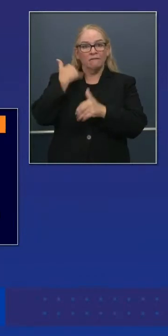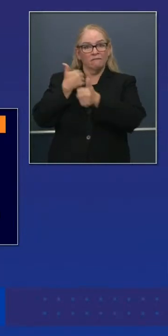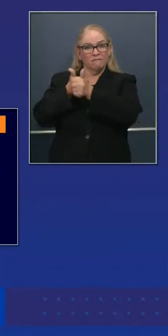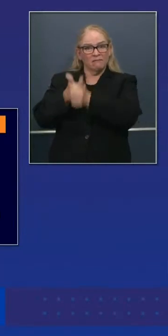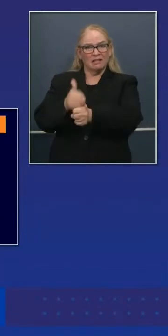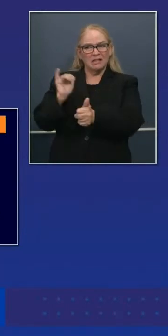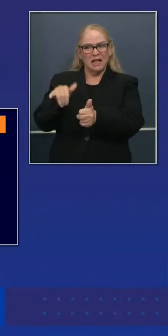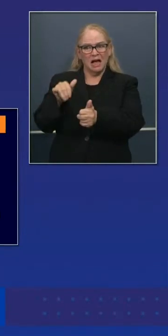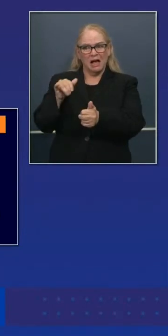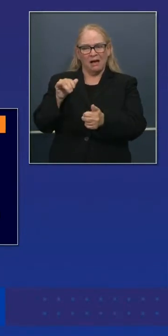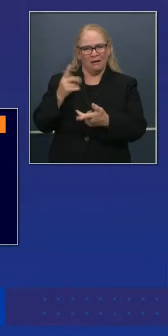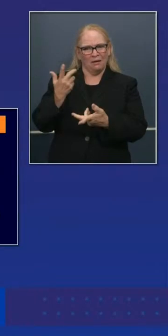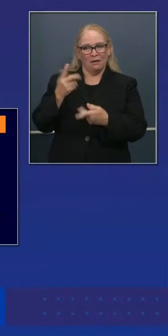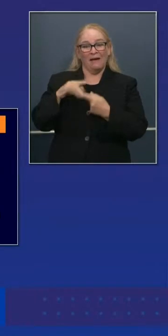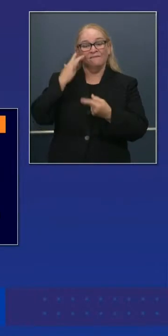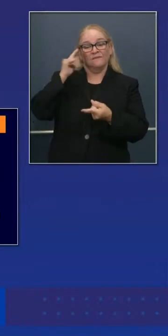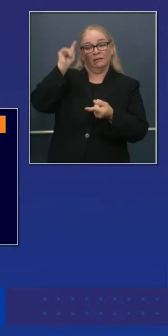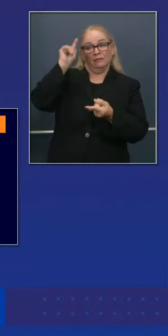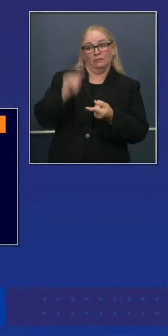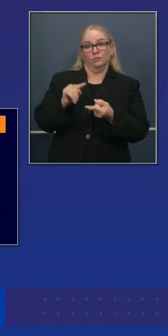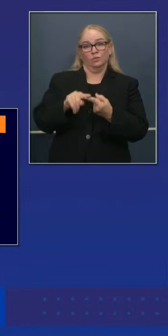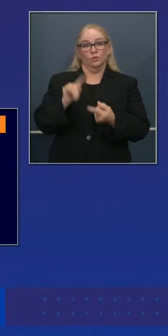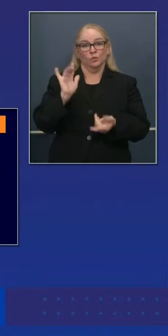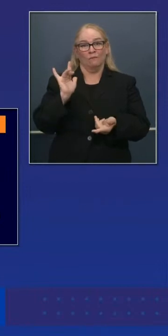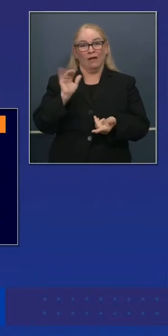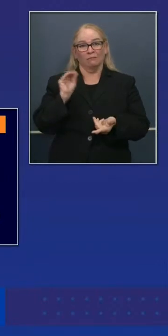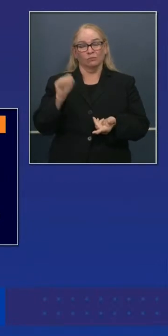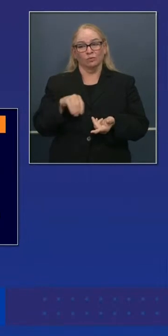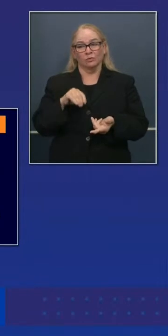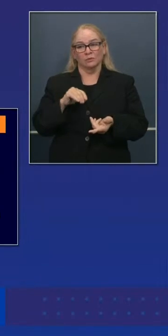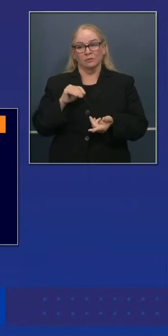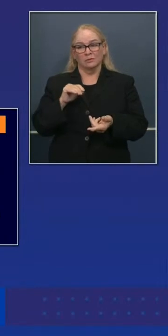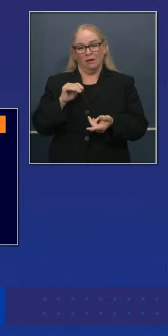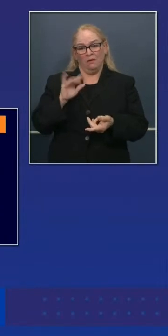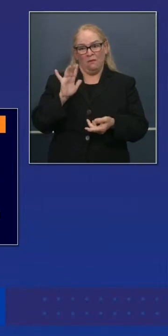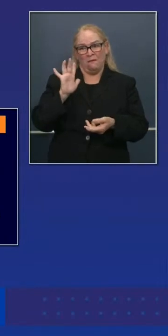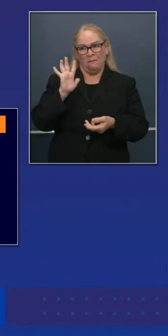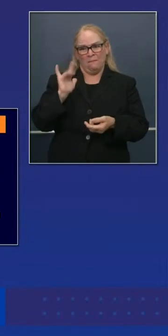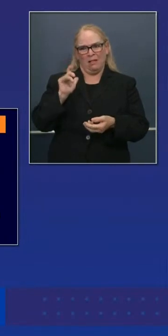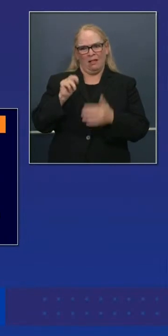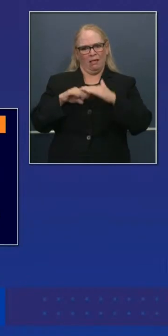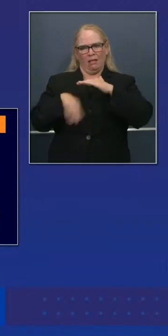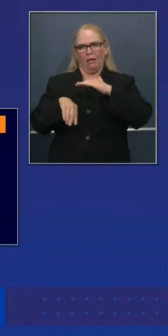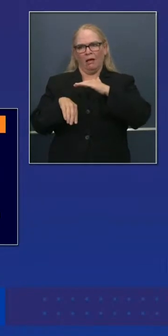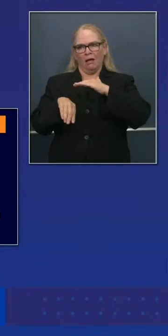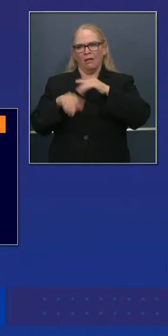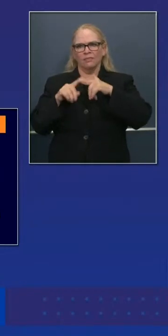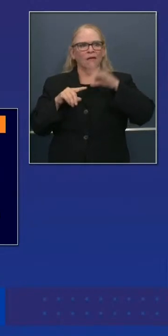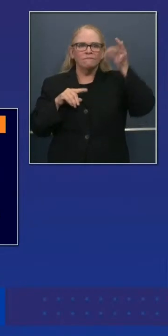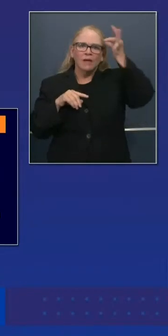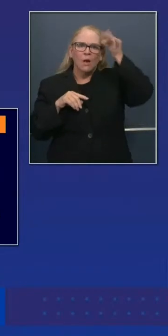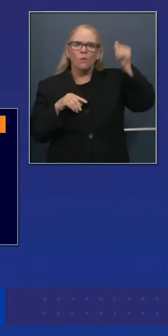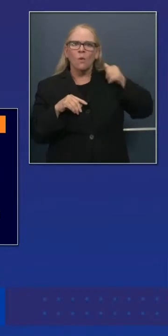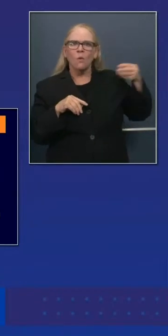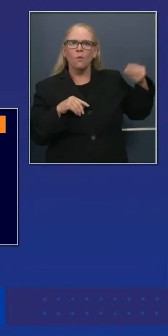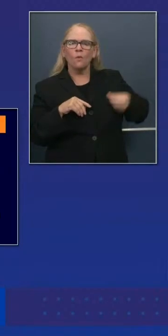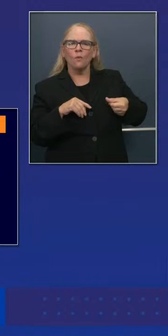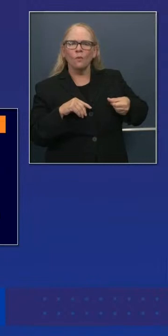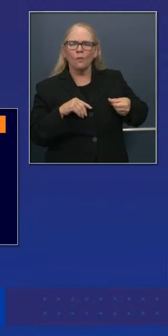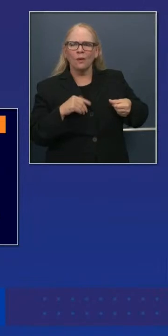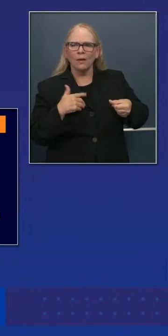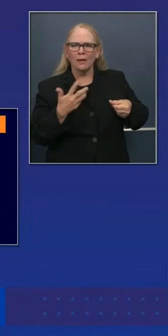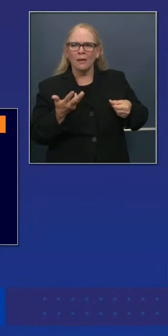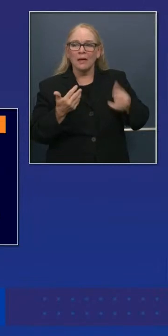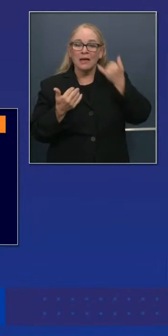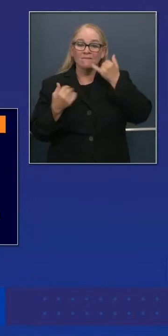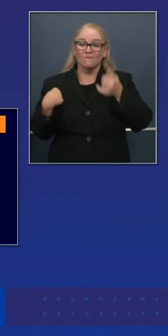billion or less, then those federal dollars disappear. If the state of California was to absorb those costs,